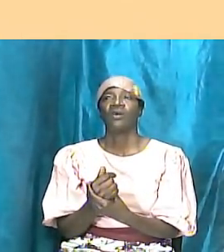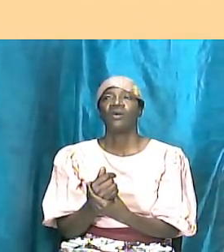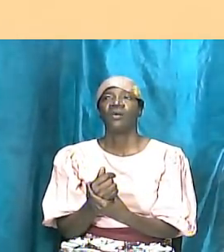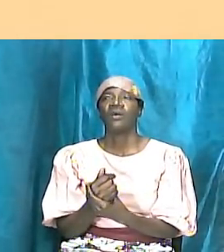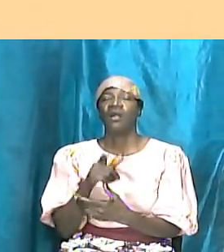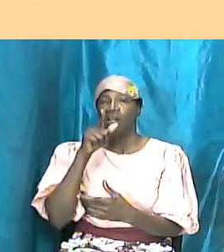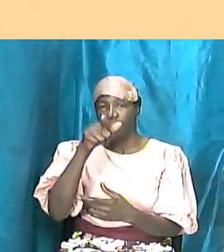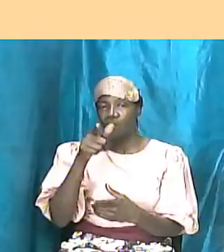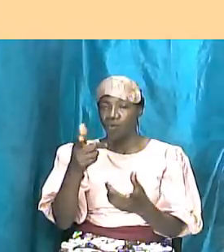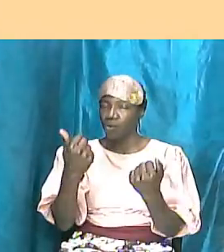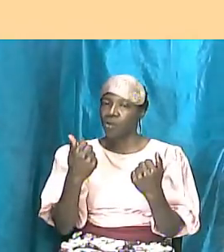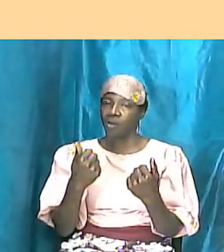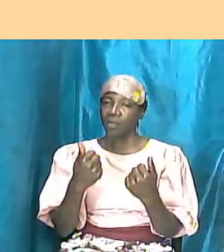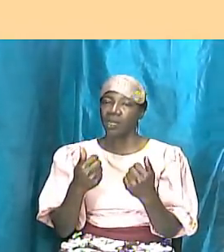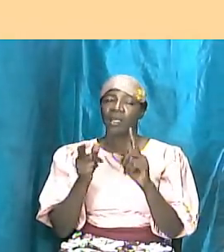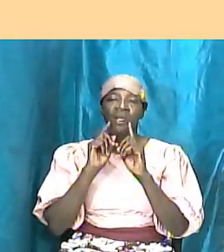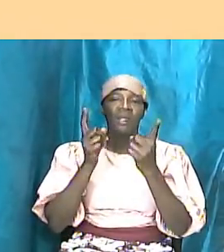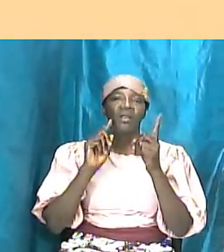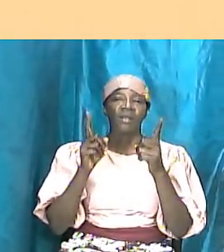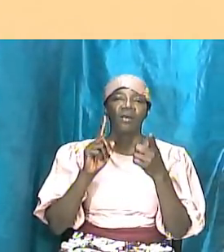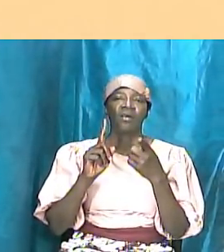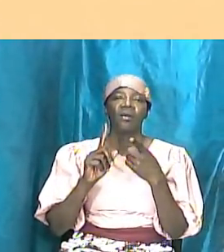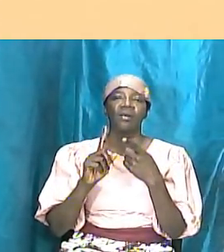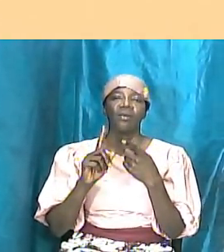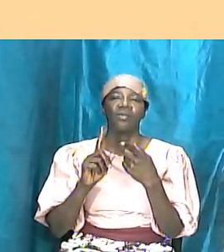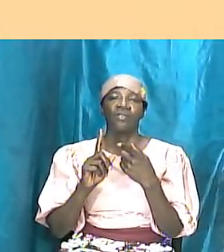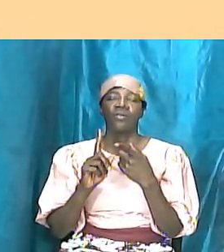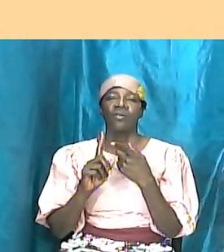your attendance, and we're asking all our ladies, we know it's a little time